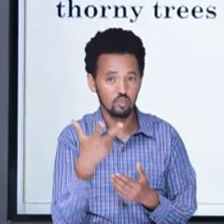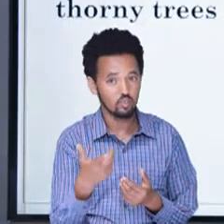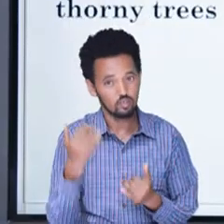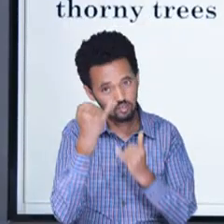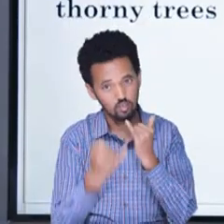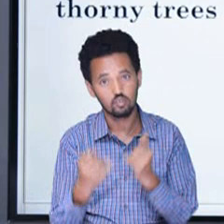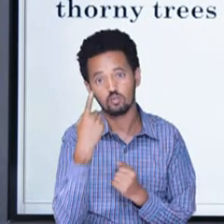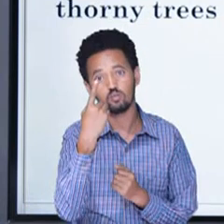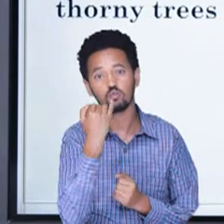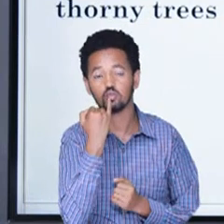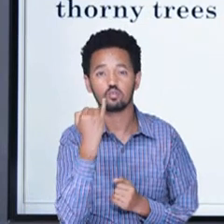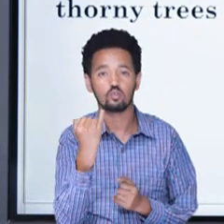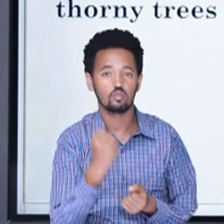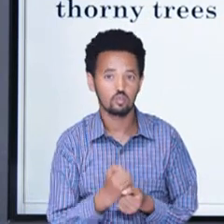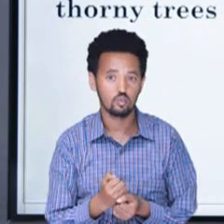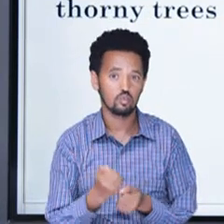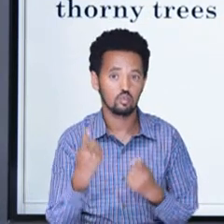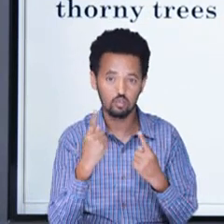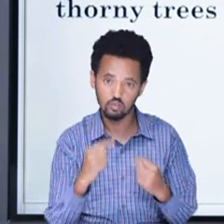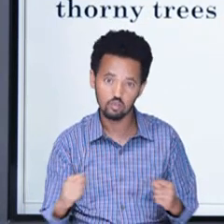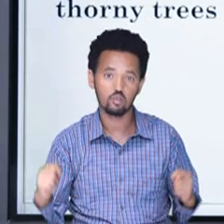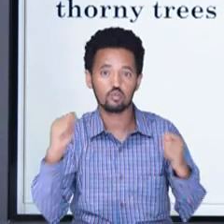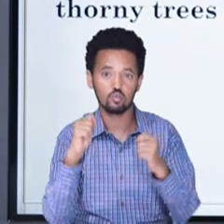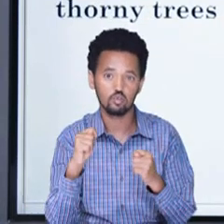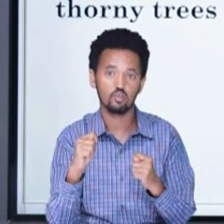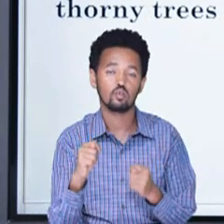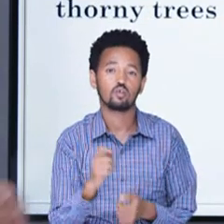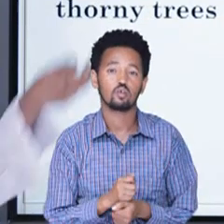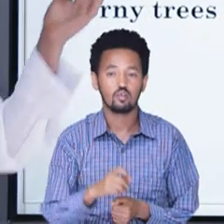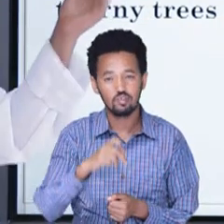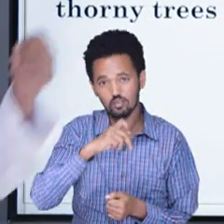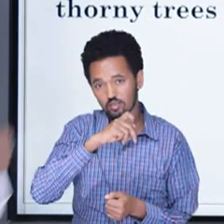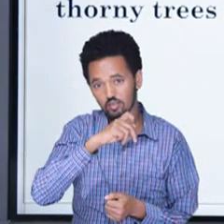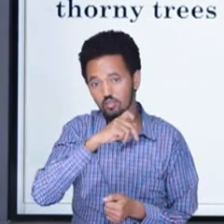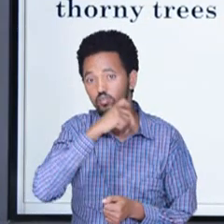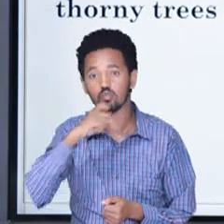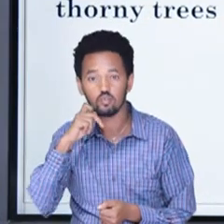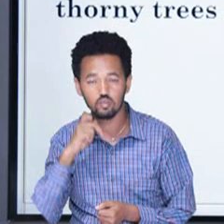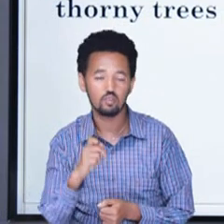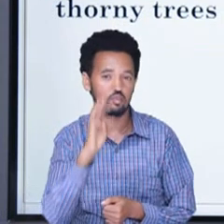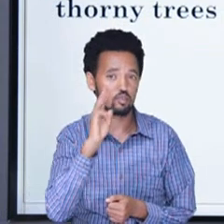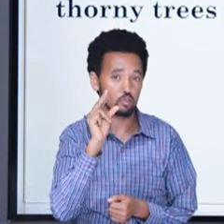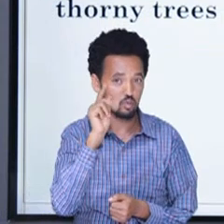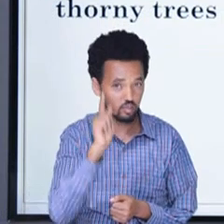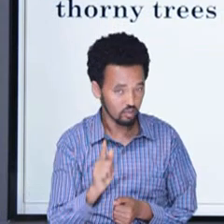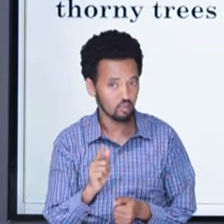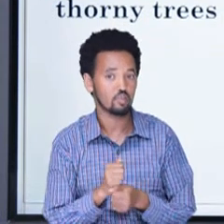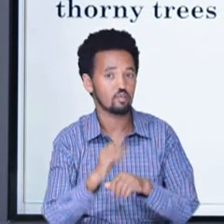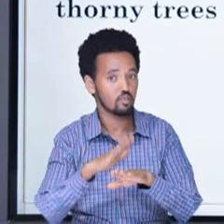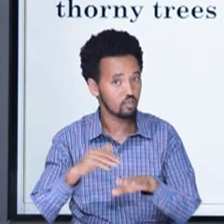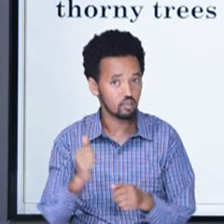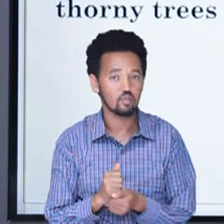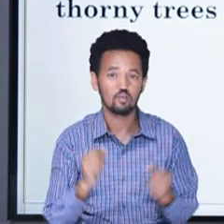The last one is thorn scrubs or drier savanna. This savanna zone is developed along